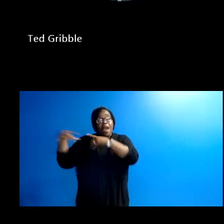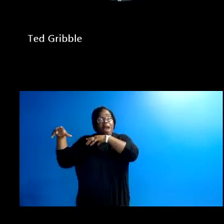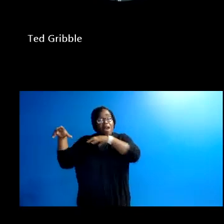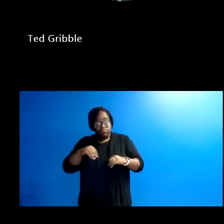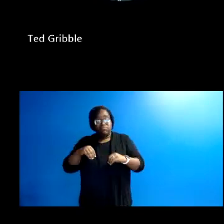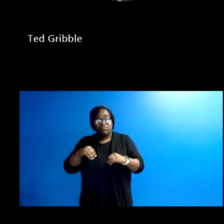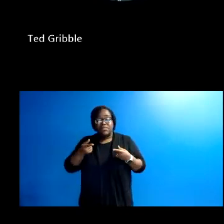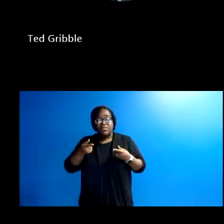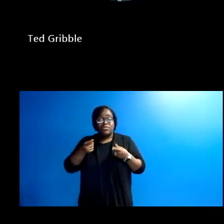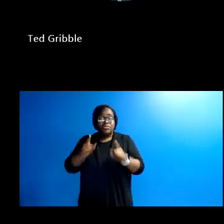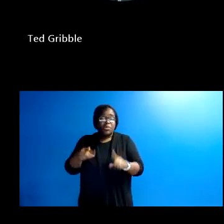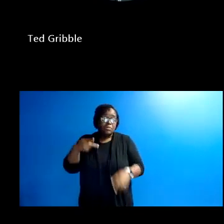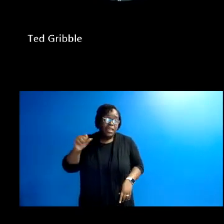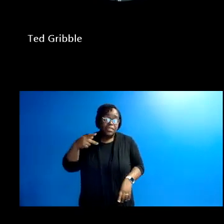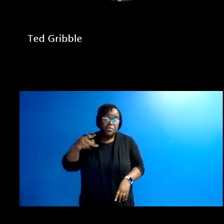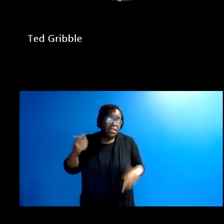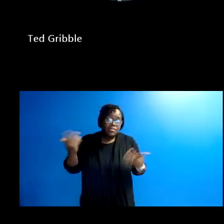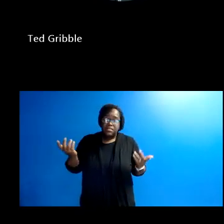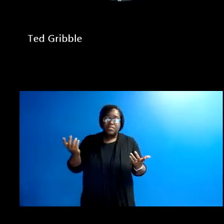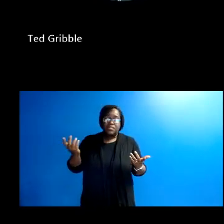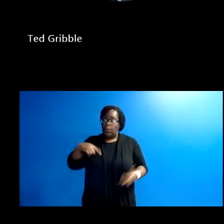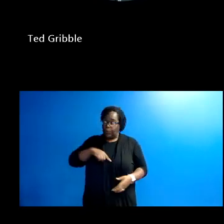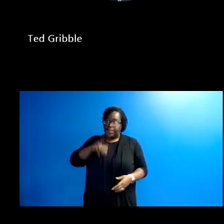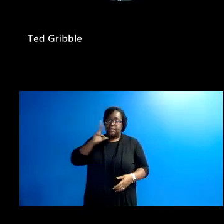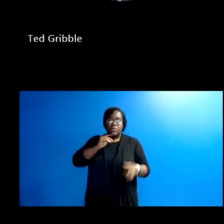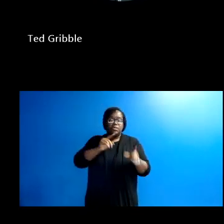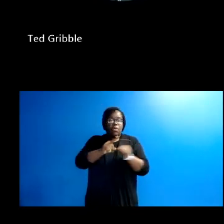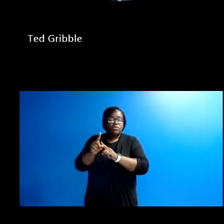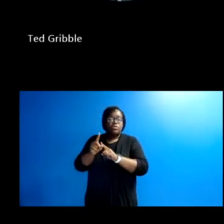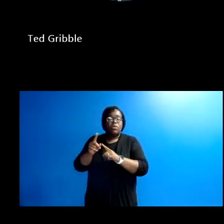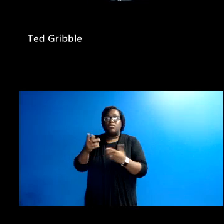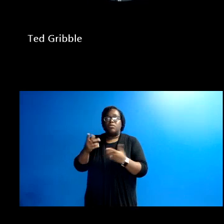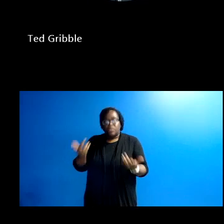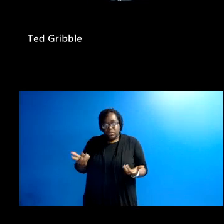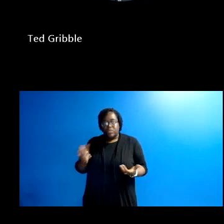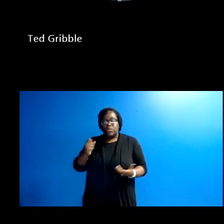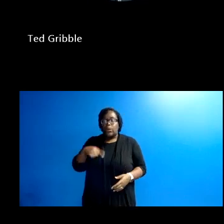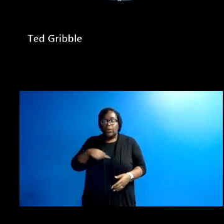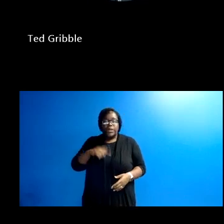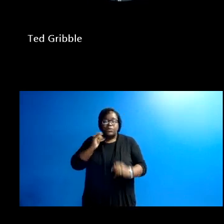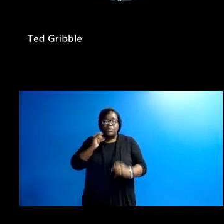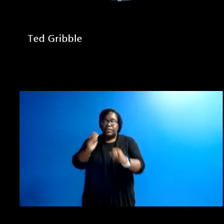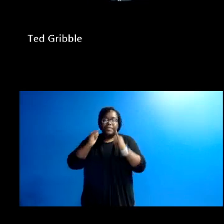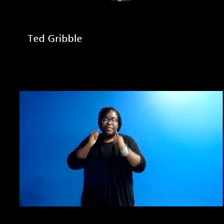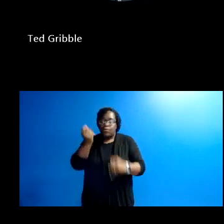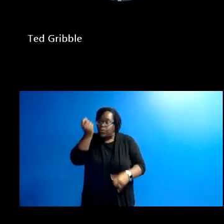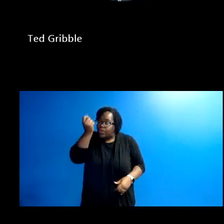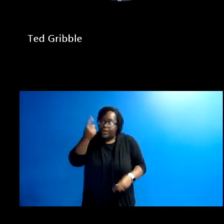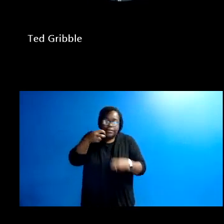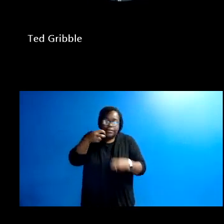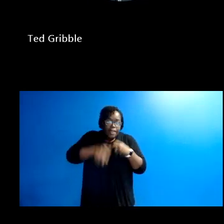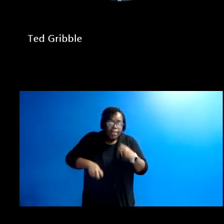the PSPS shutoffs, and we're inconveniencing ourselves. So we get it. It's tough, and we really